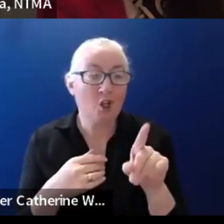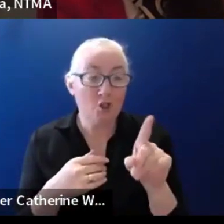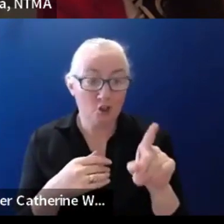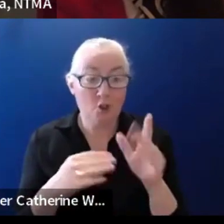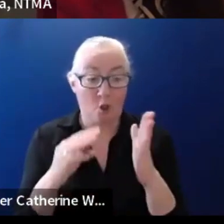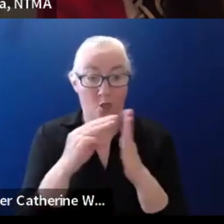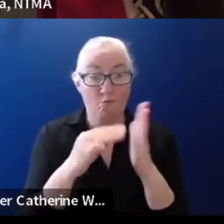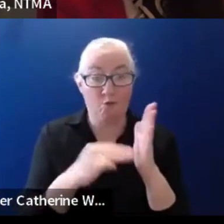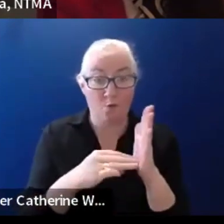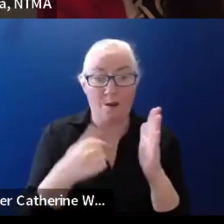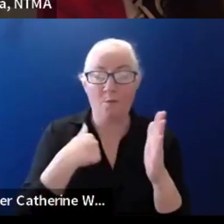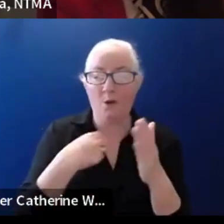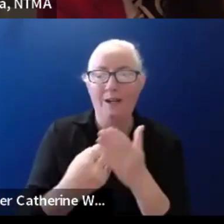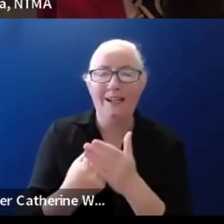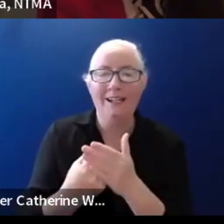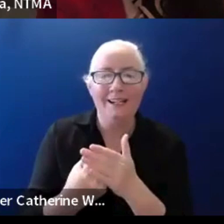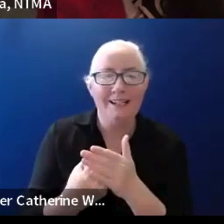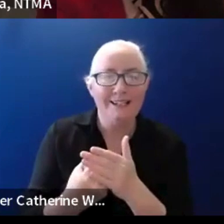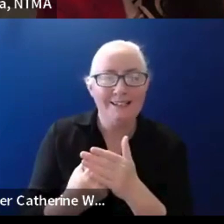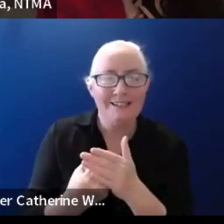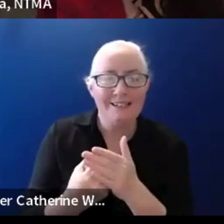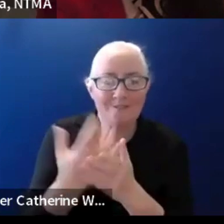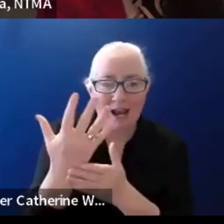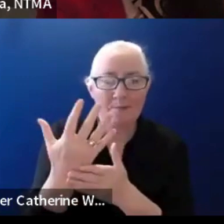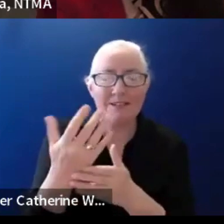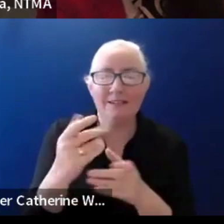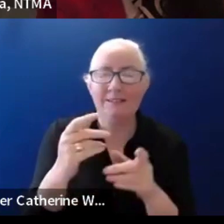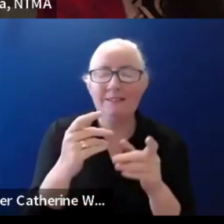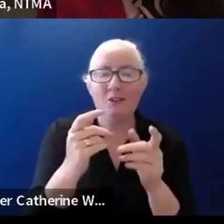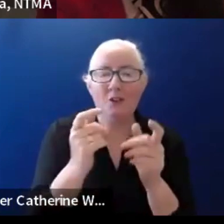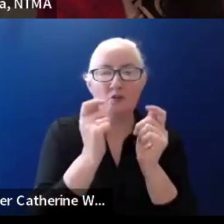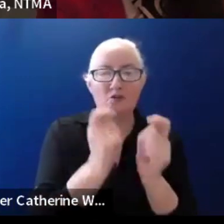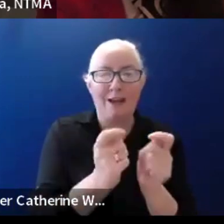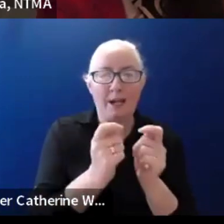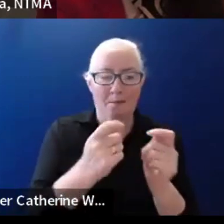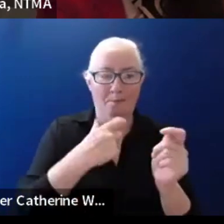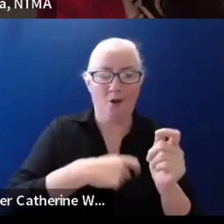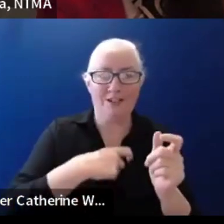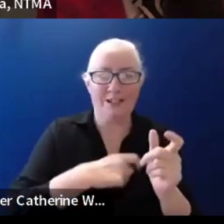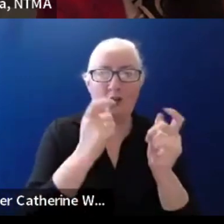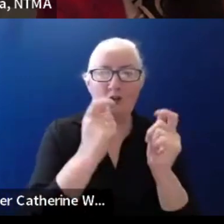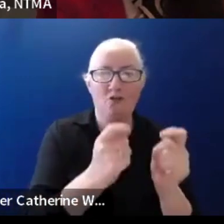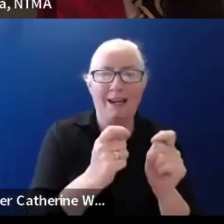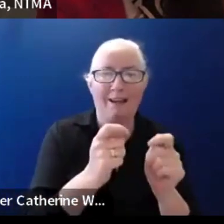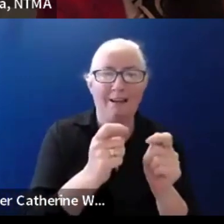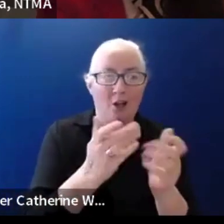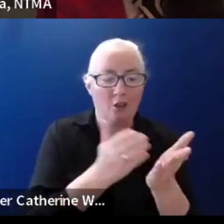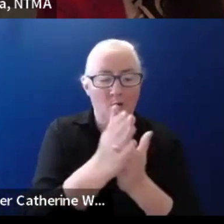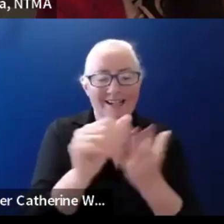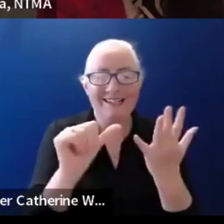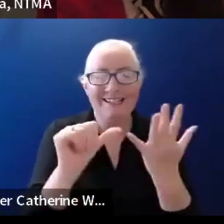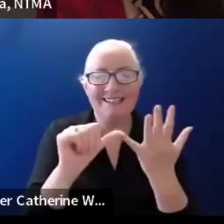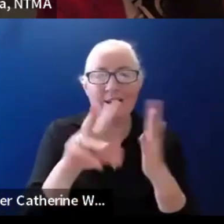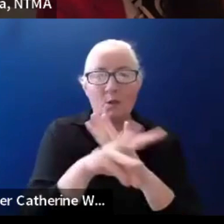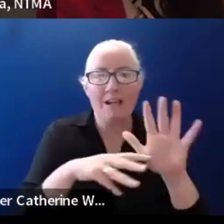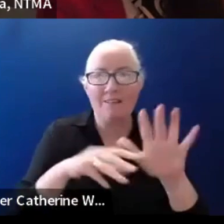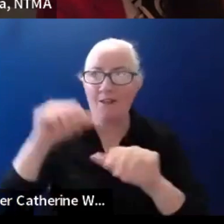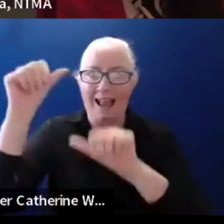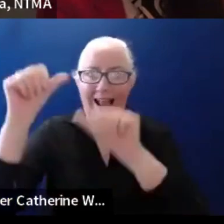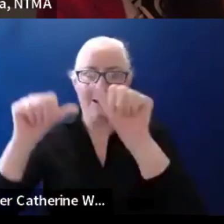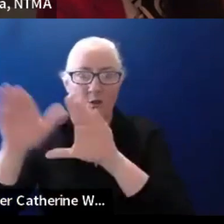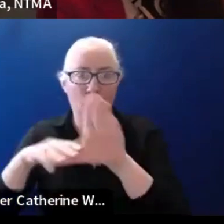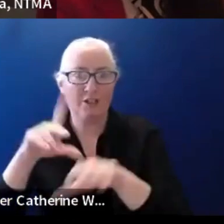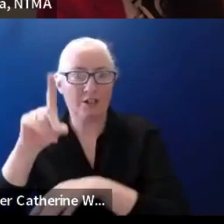program, what we did is we developed out a bespoke training and work placement program over 6 weeks for adults with Down